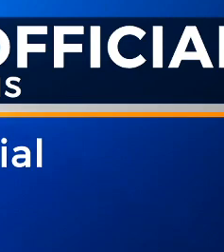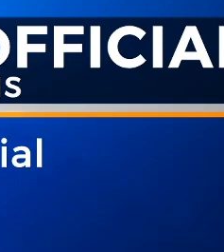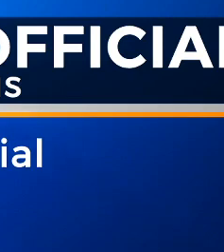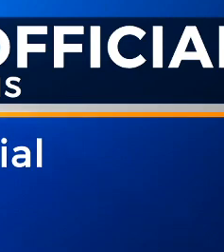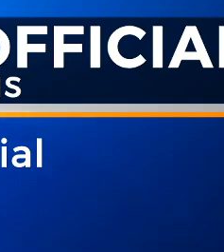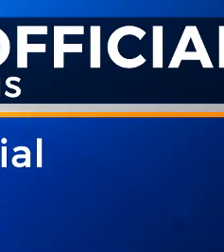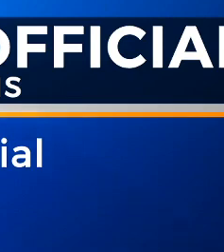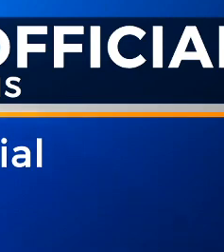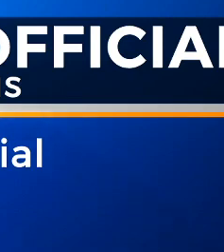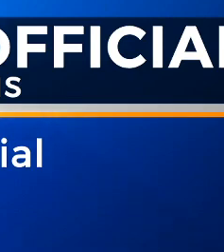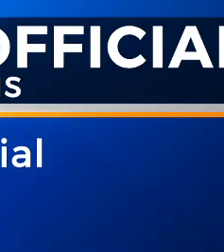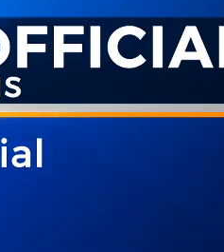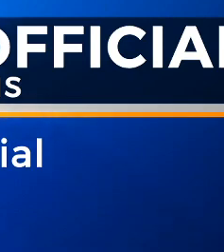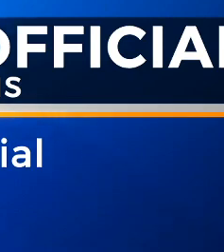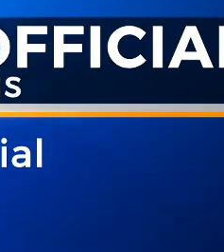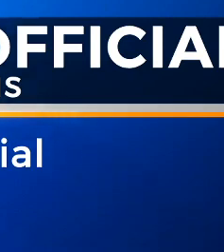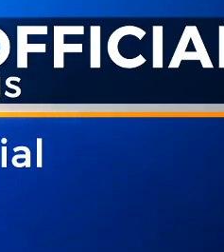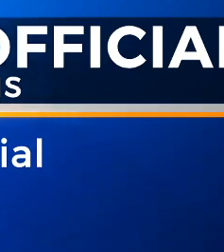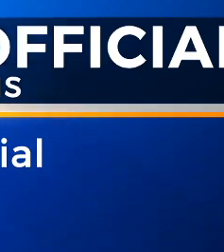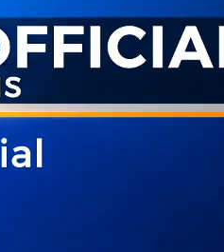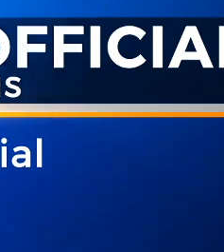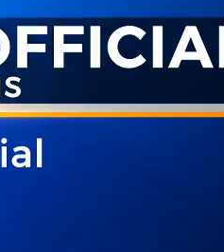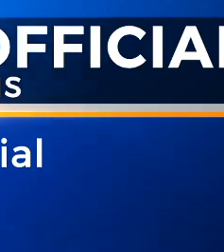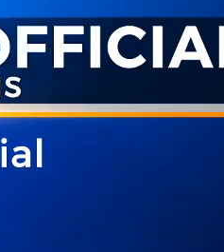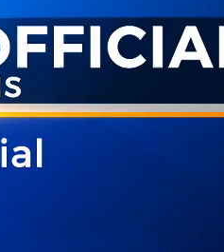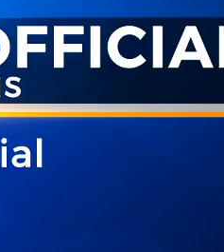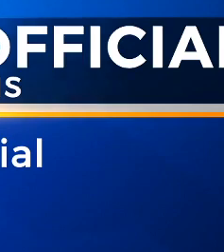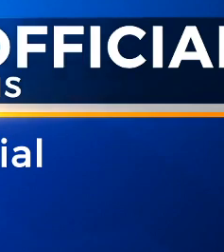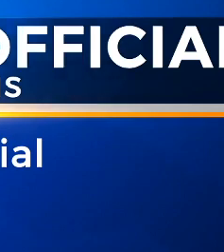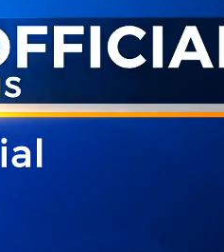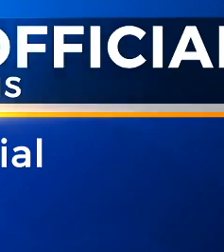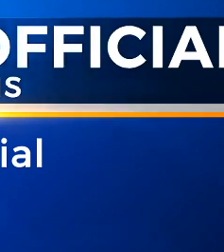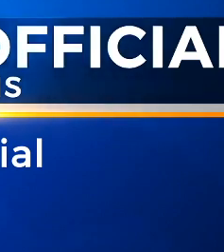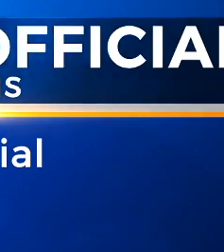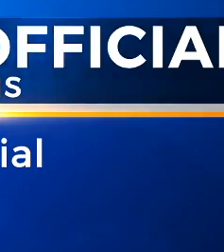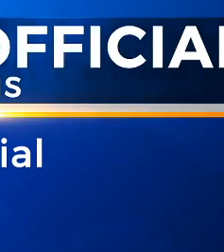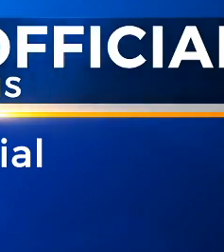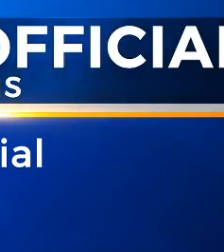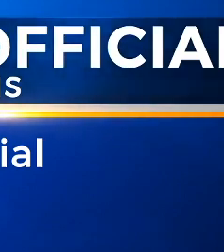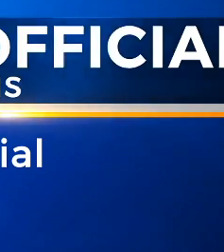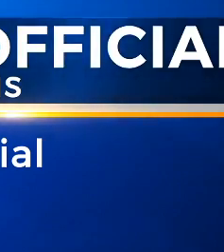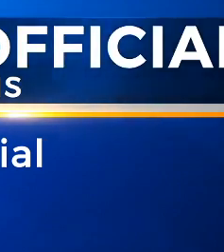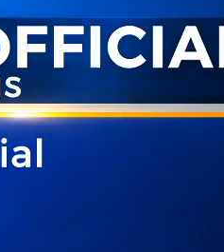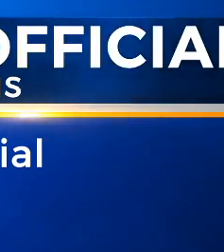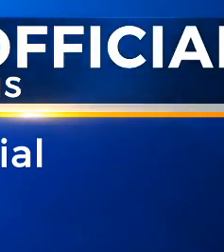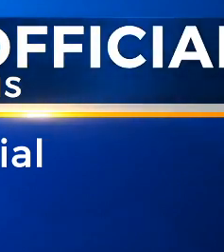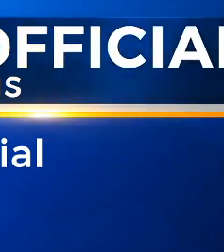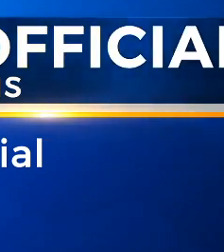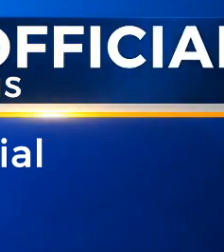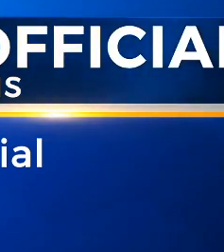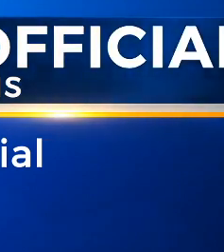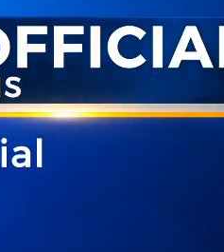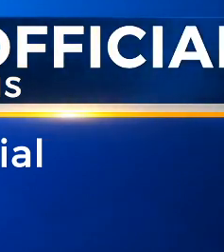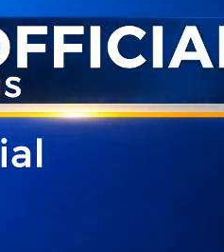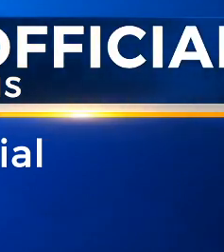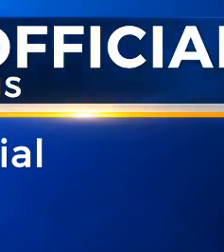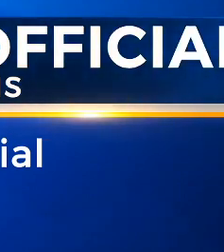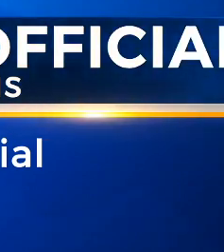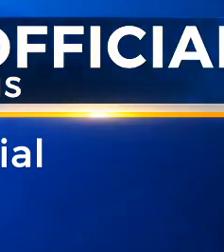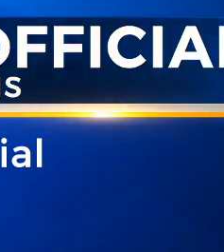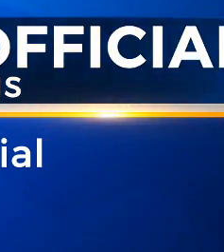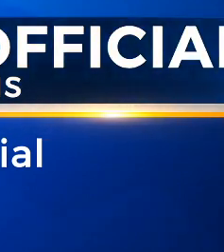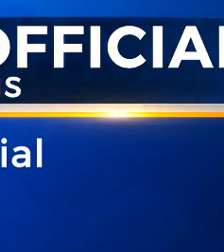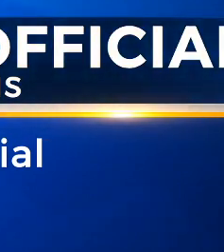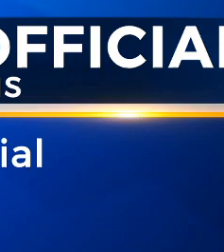all property contracts that come up from here on out, and he will also be meeting with his cabinet later on today to talk